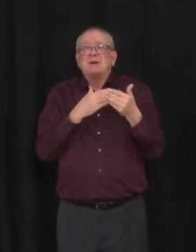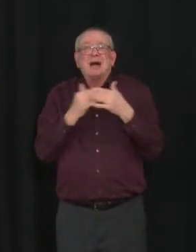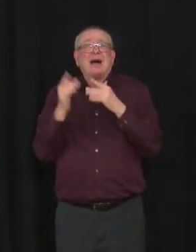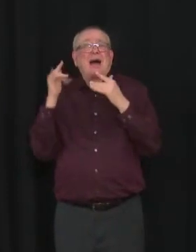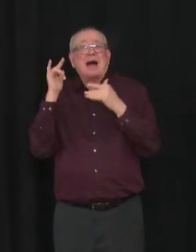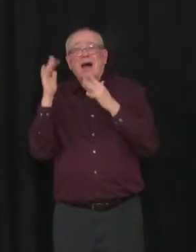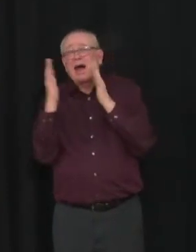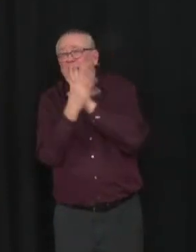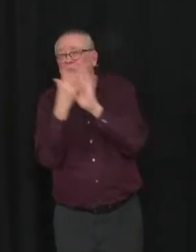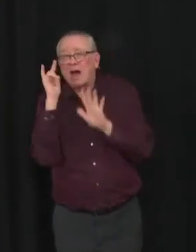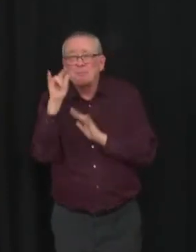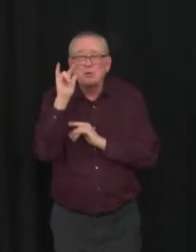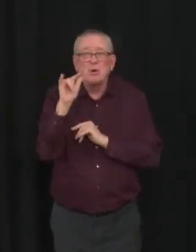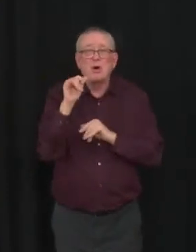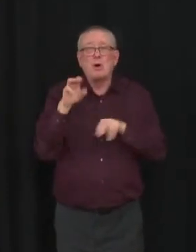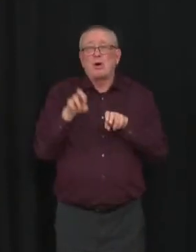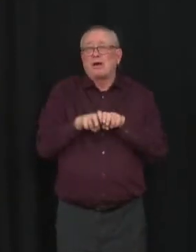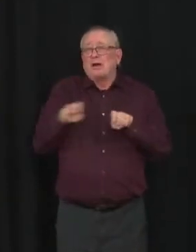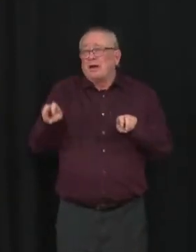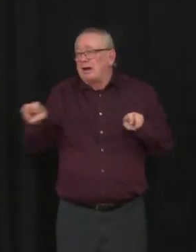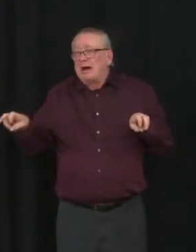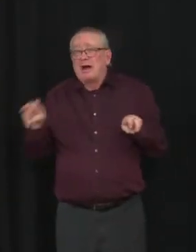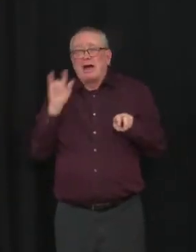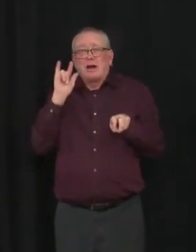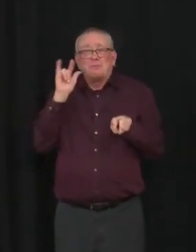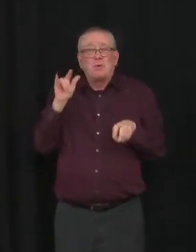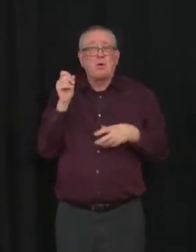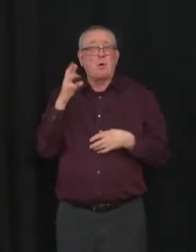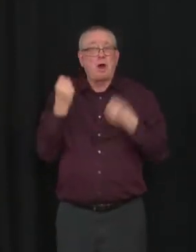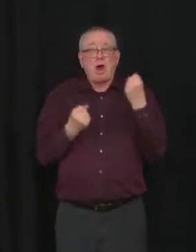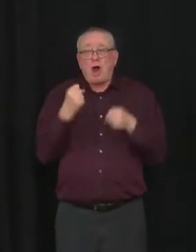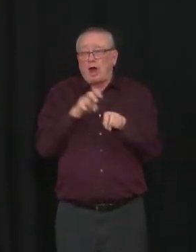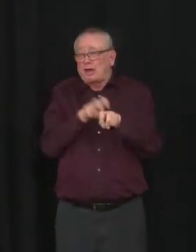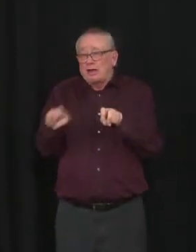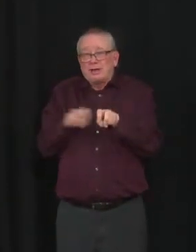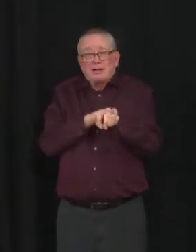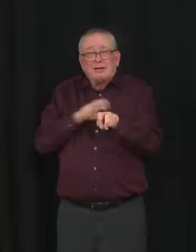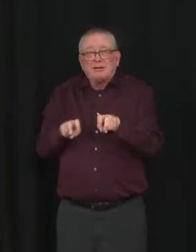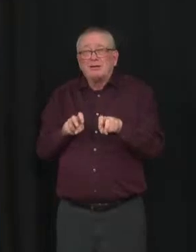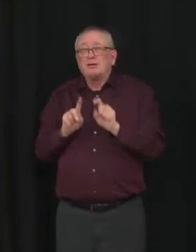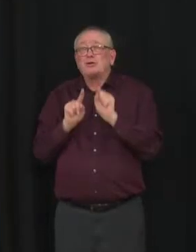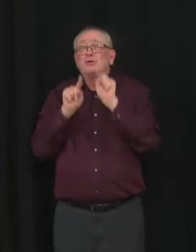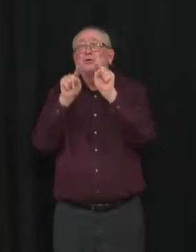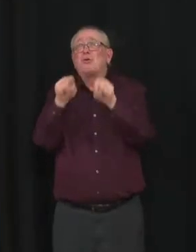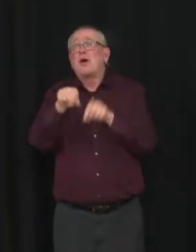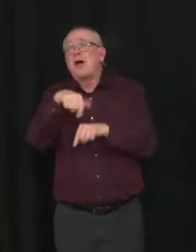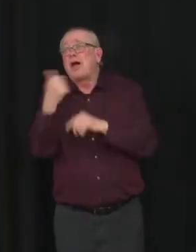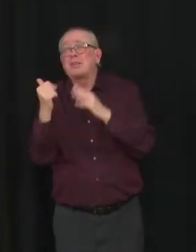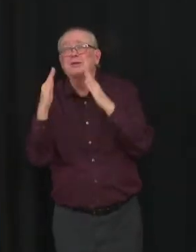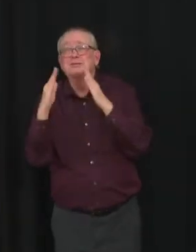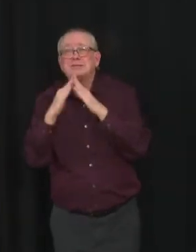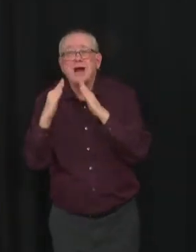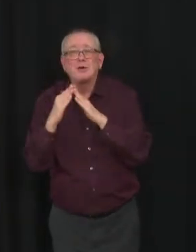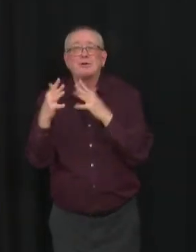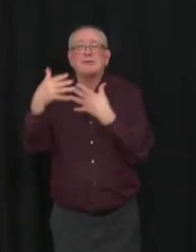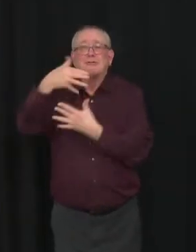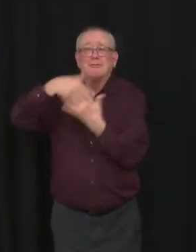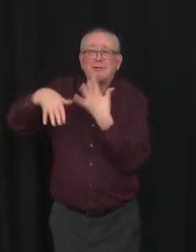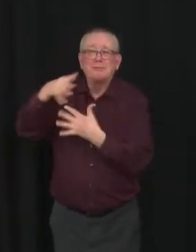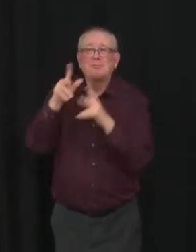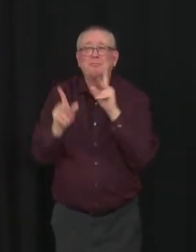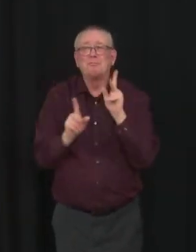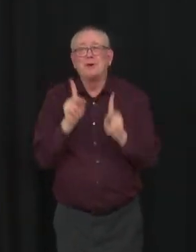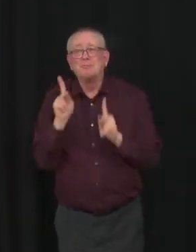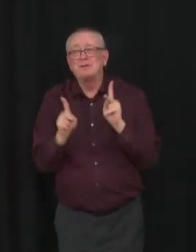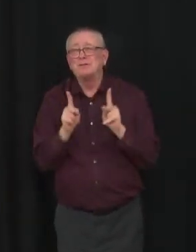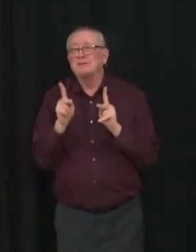it's by being in settings in other provinces, or quite frankly in traveling across our